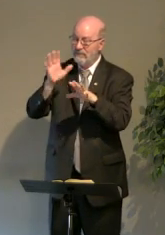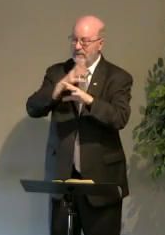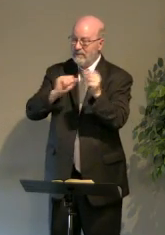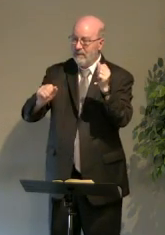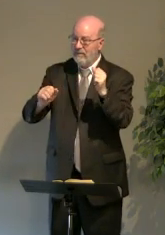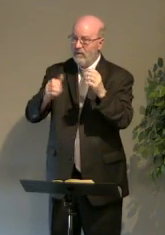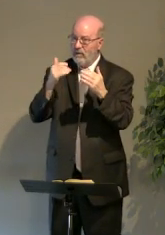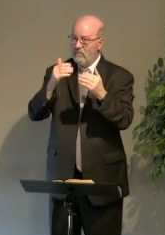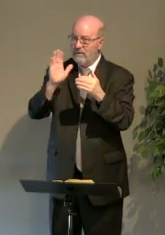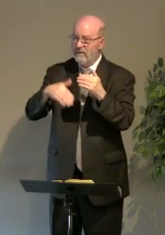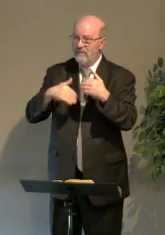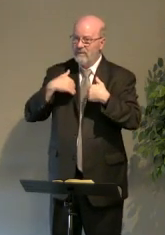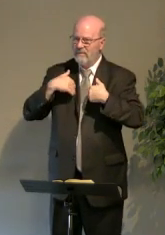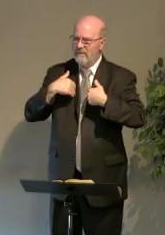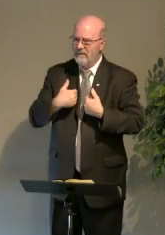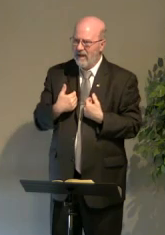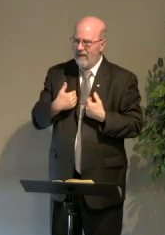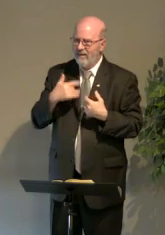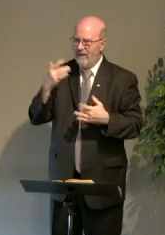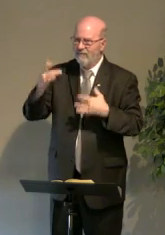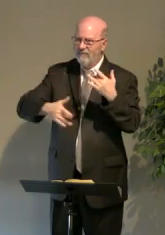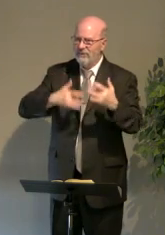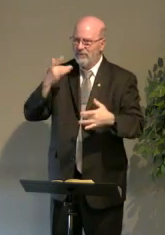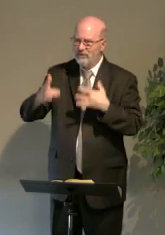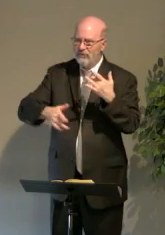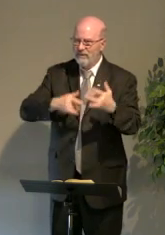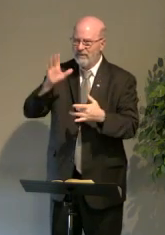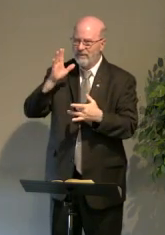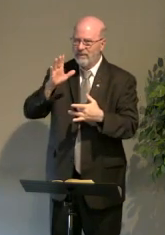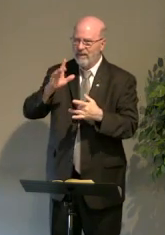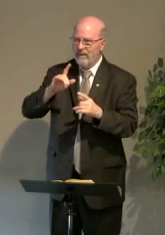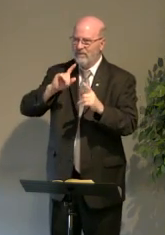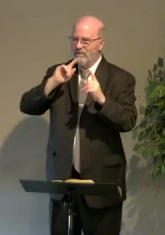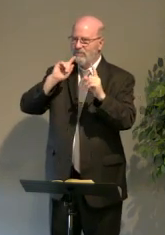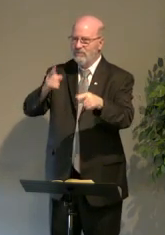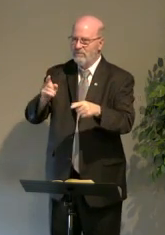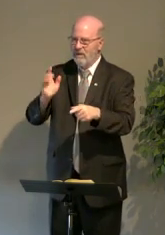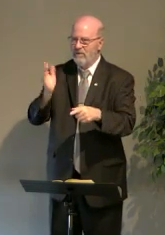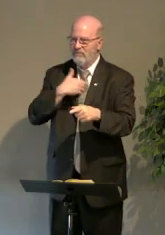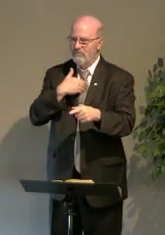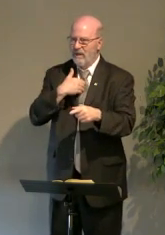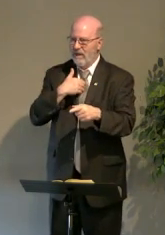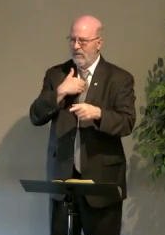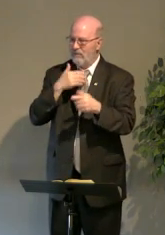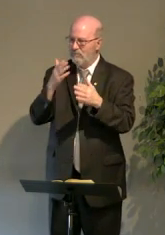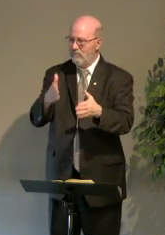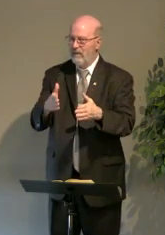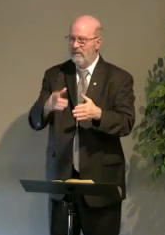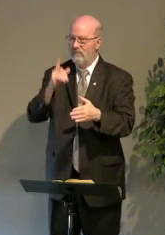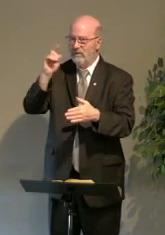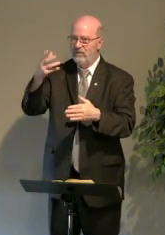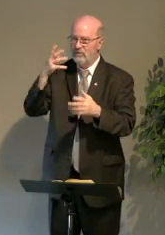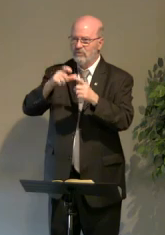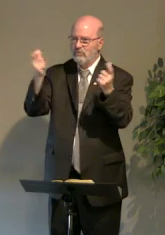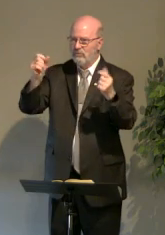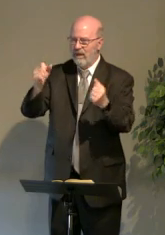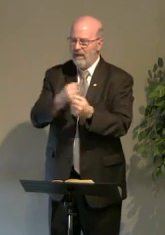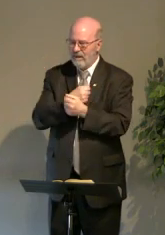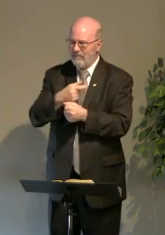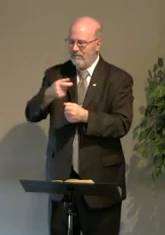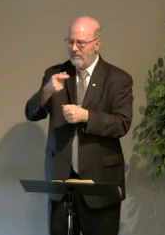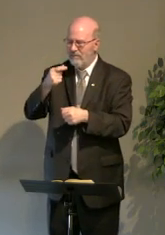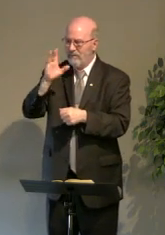hope we never tire of rejoicing in God's response to our condition for his great love. But